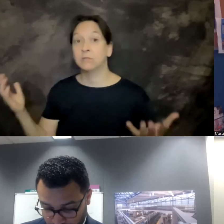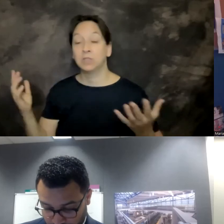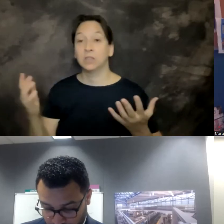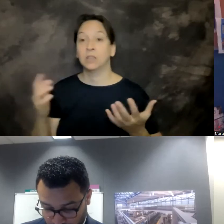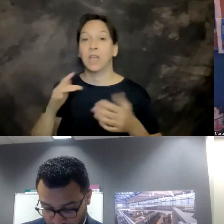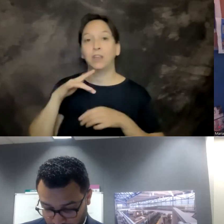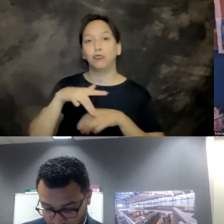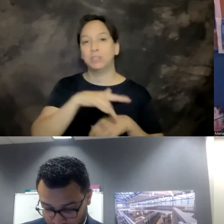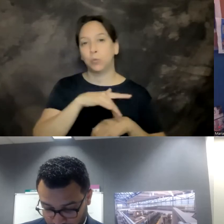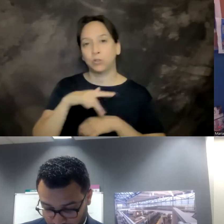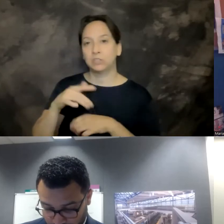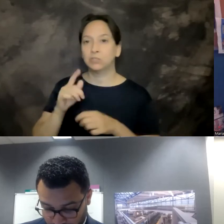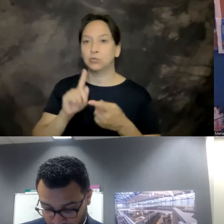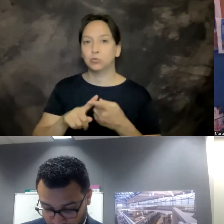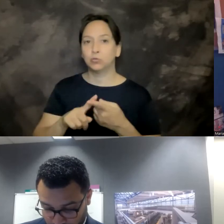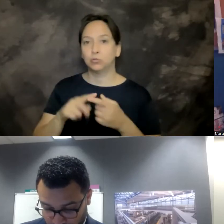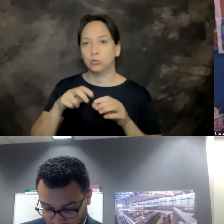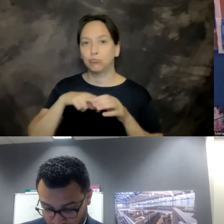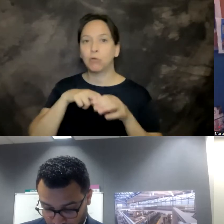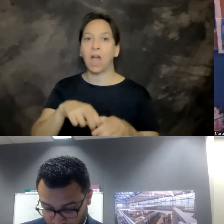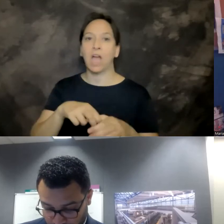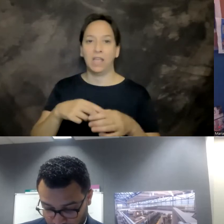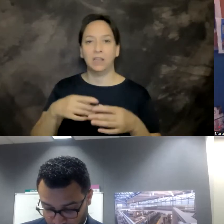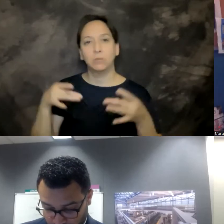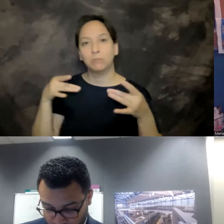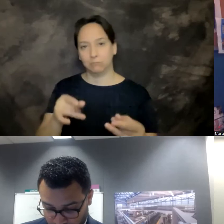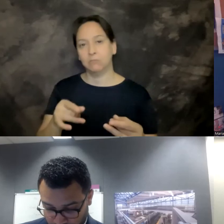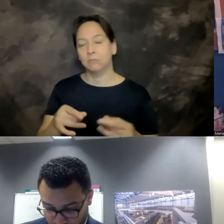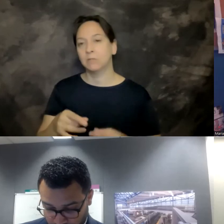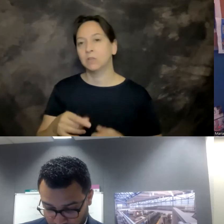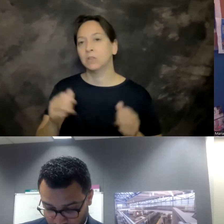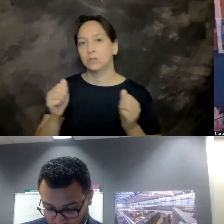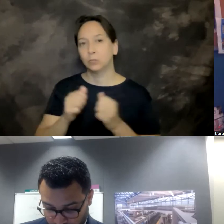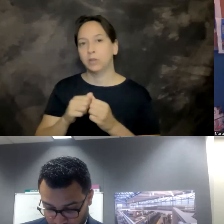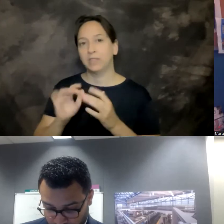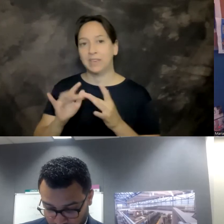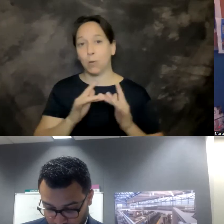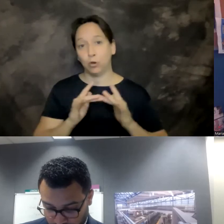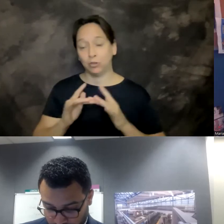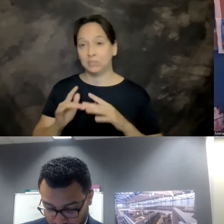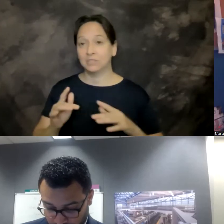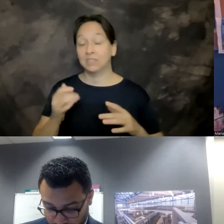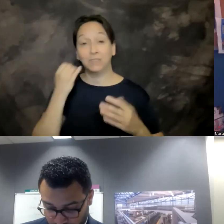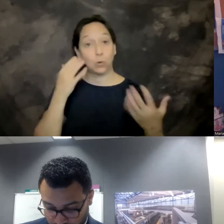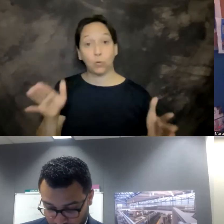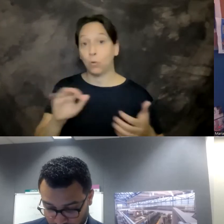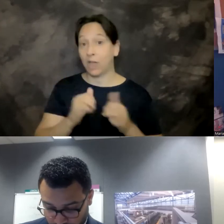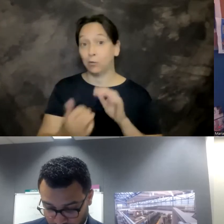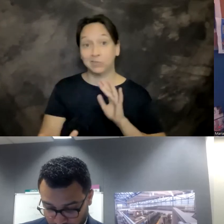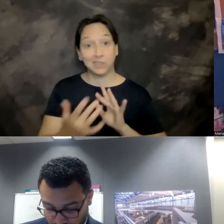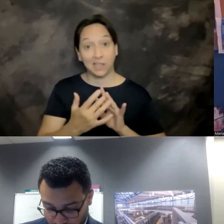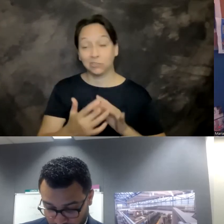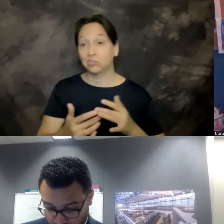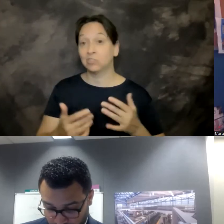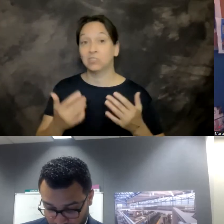ride most effectively during this time with our networks. If you don't know how to get in touch with our office, you're not part of